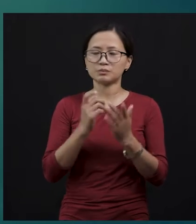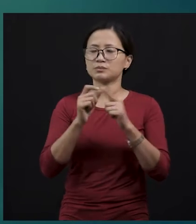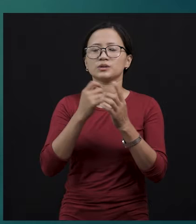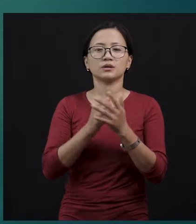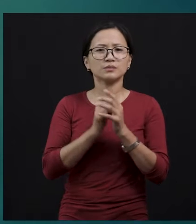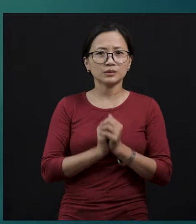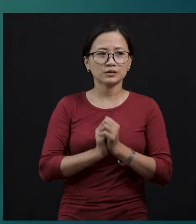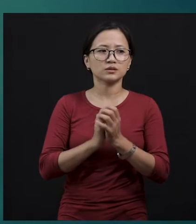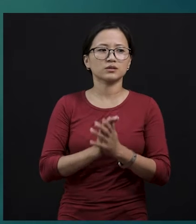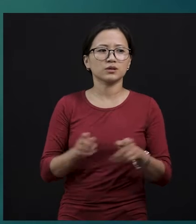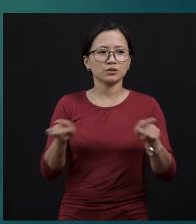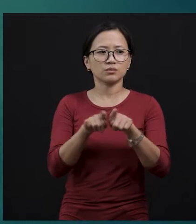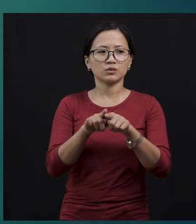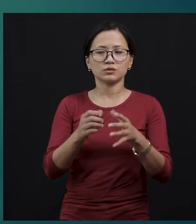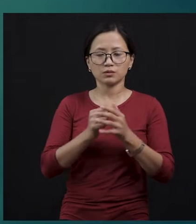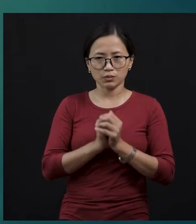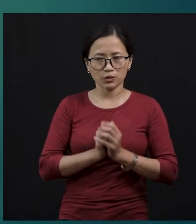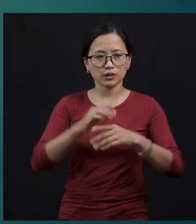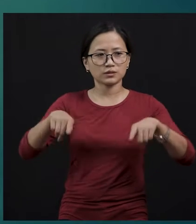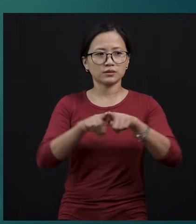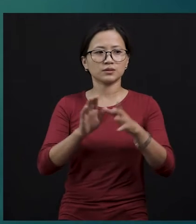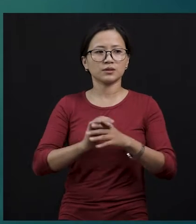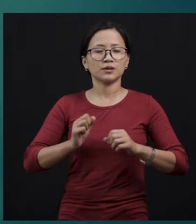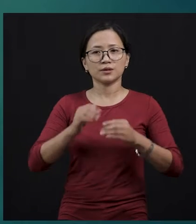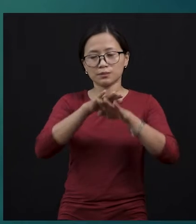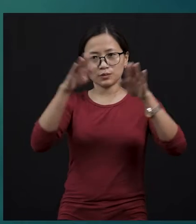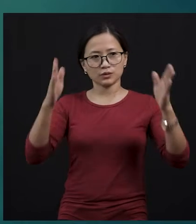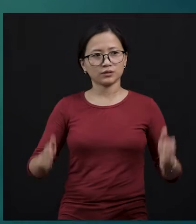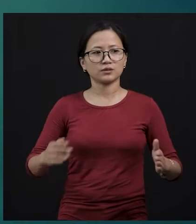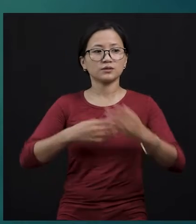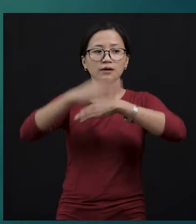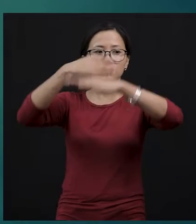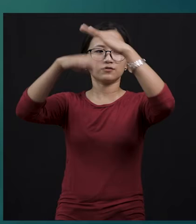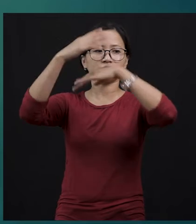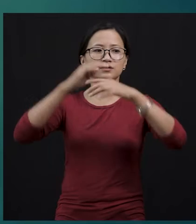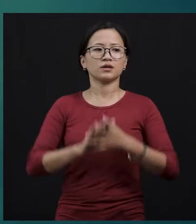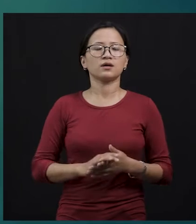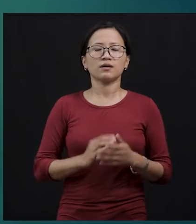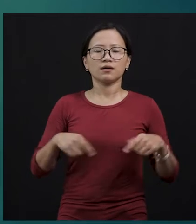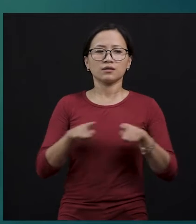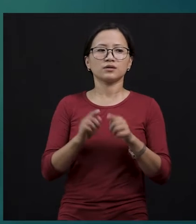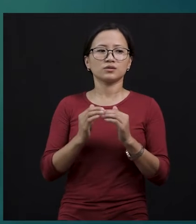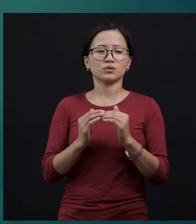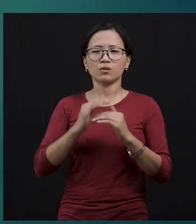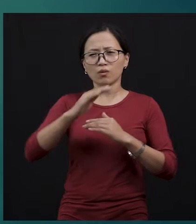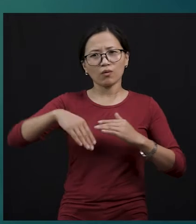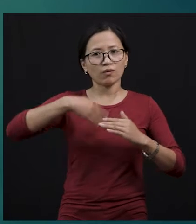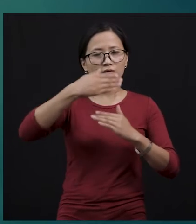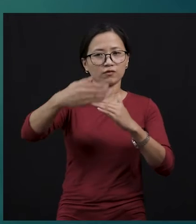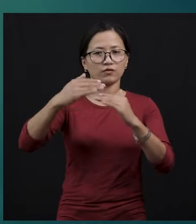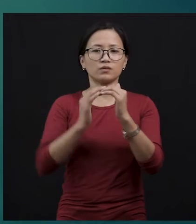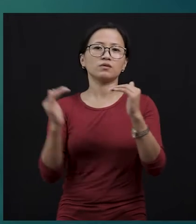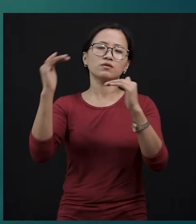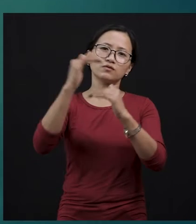the bow that bridges heaven and overtops the trees and builds a road from earth to